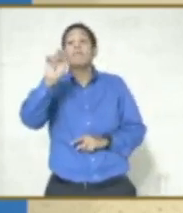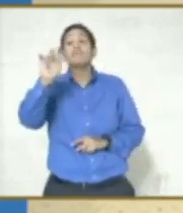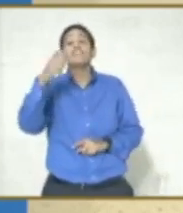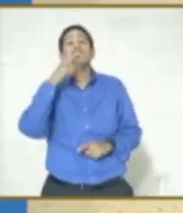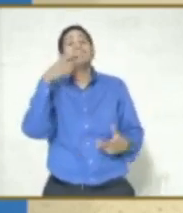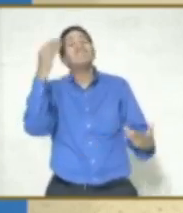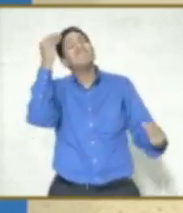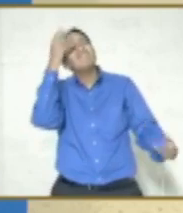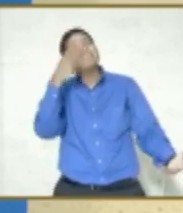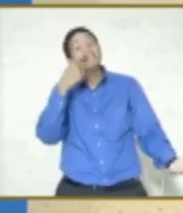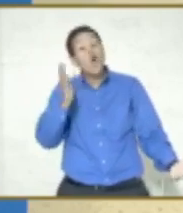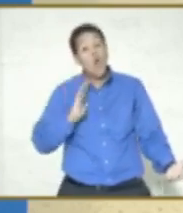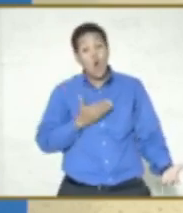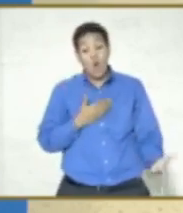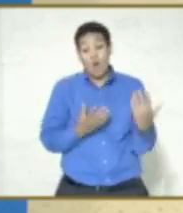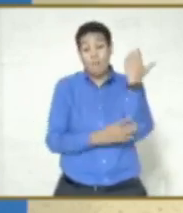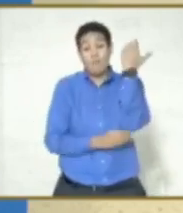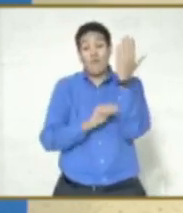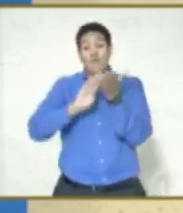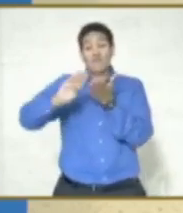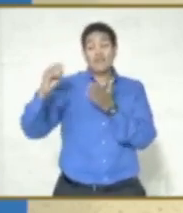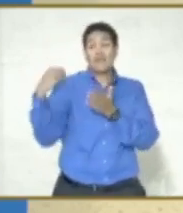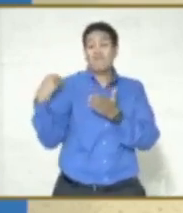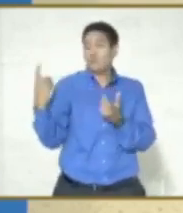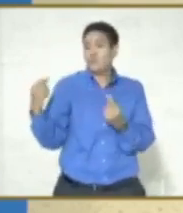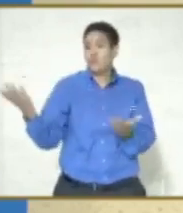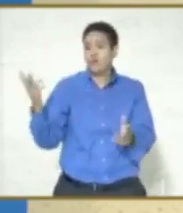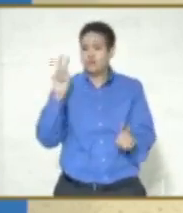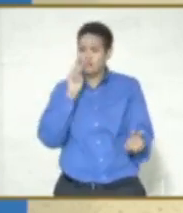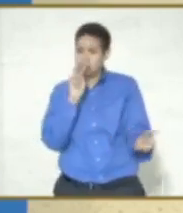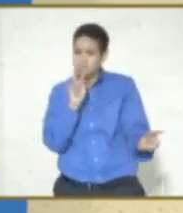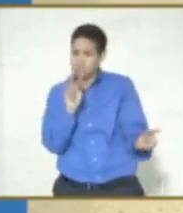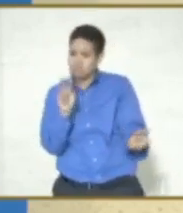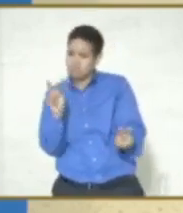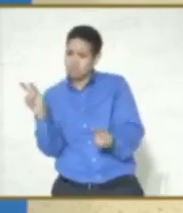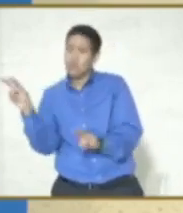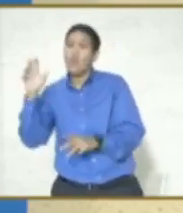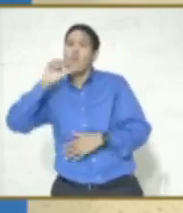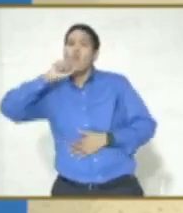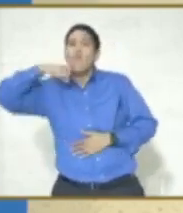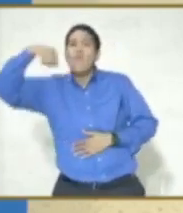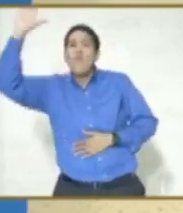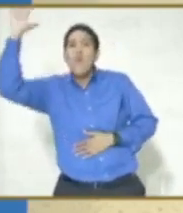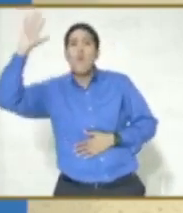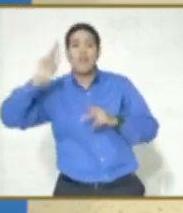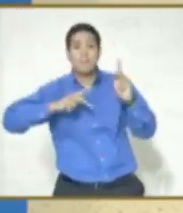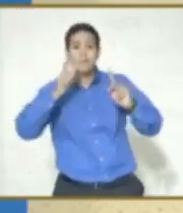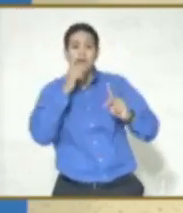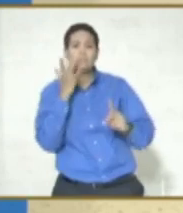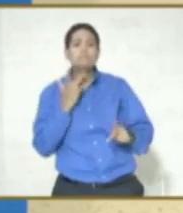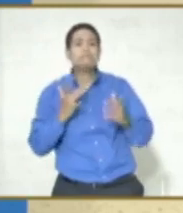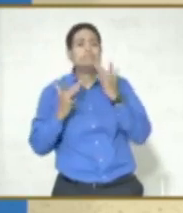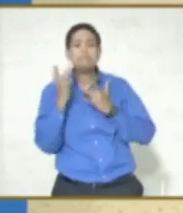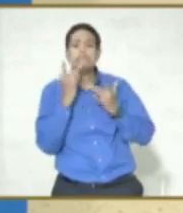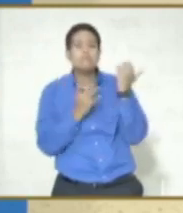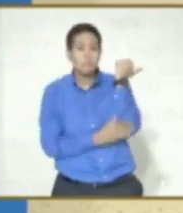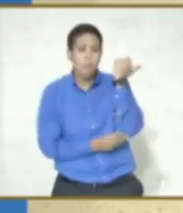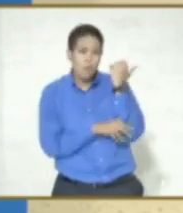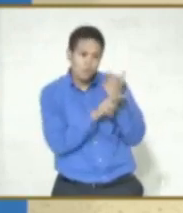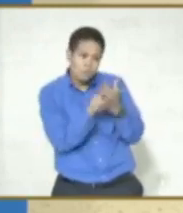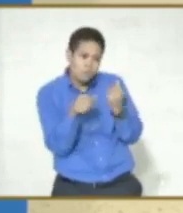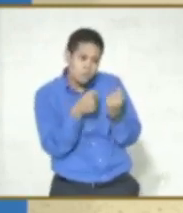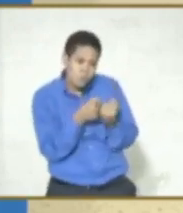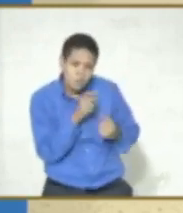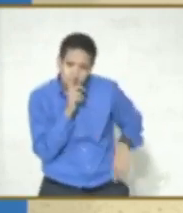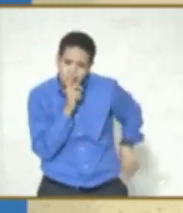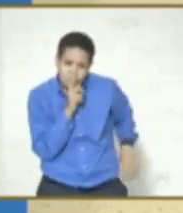to now monitor the elderly residents, the elderly outdoor poor recipients who